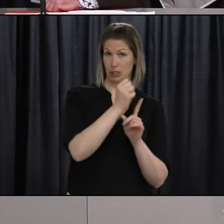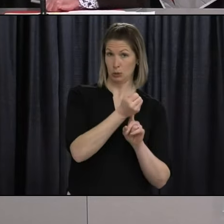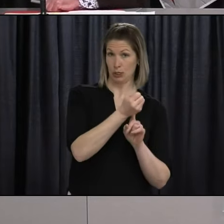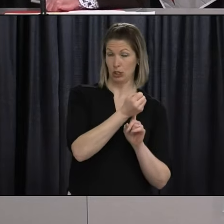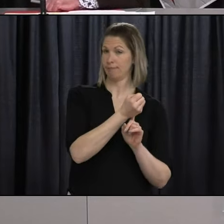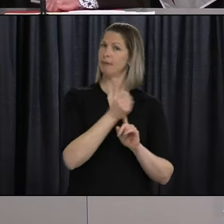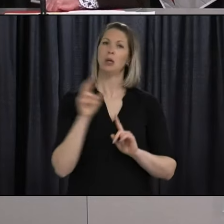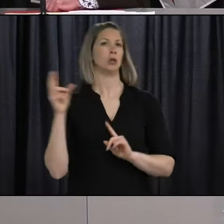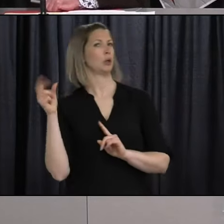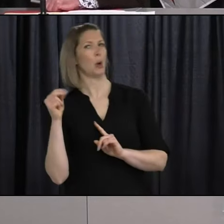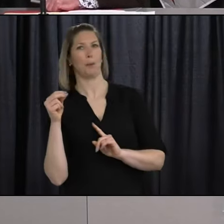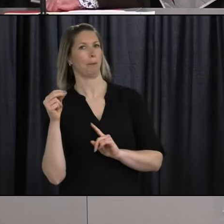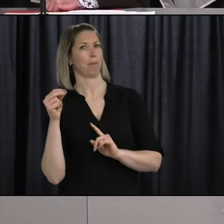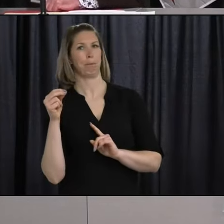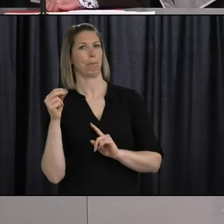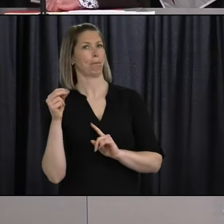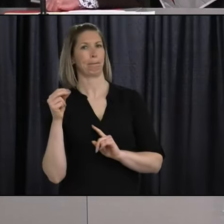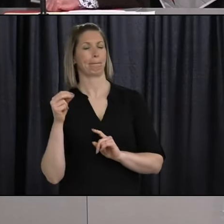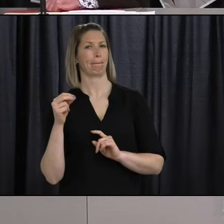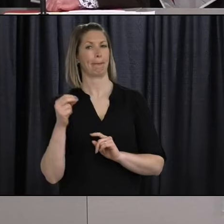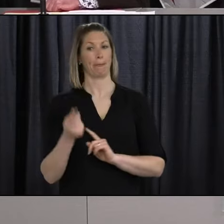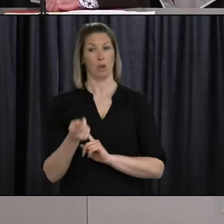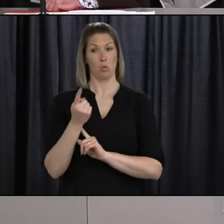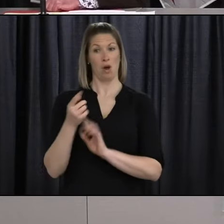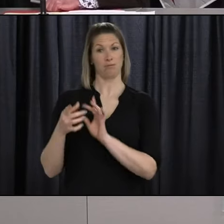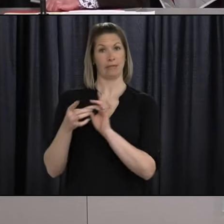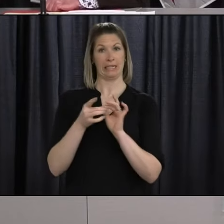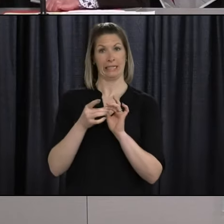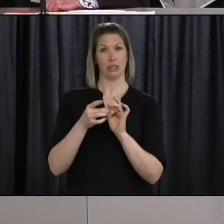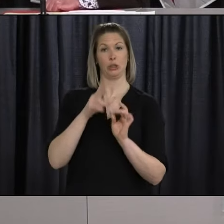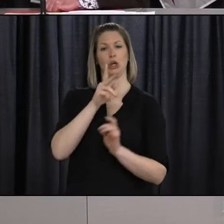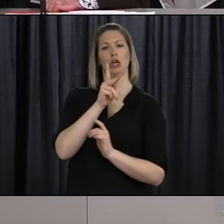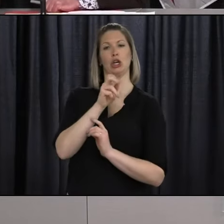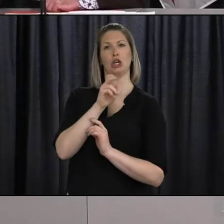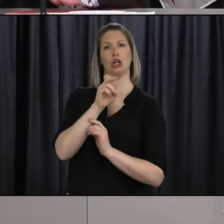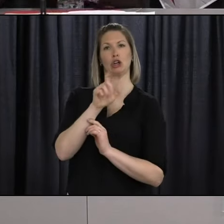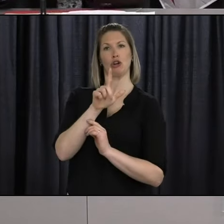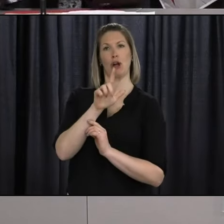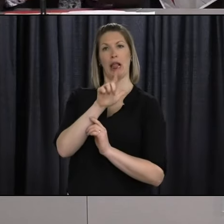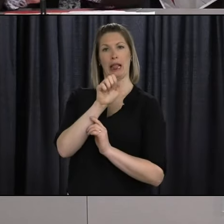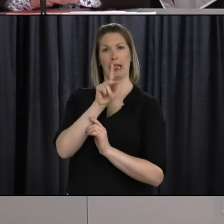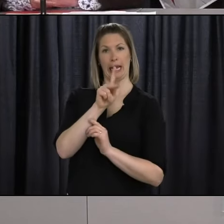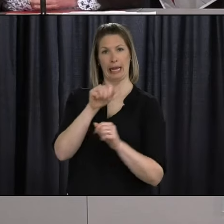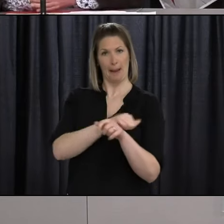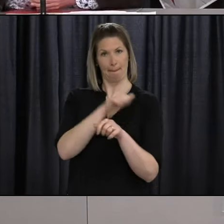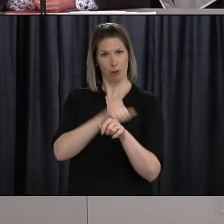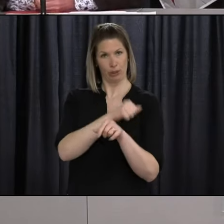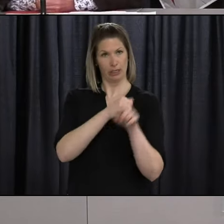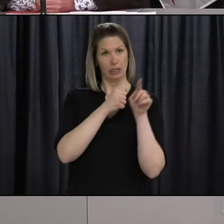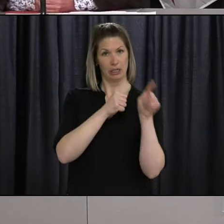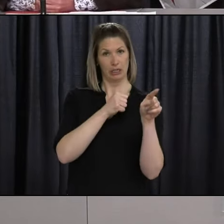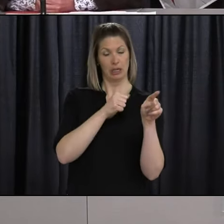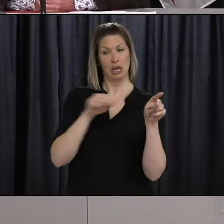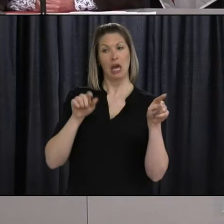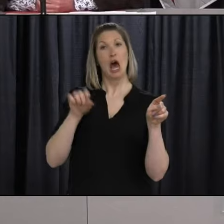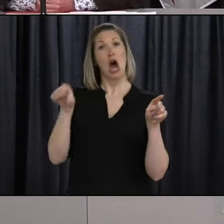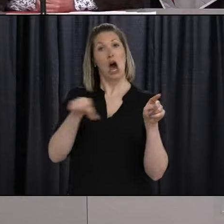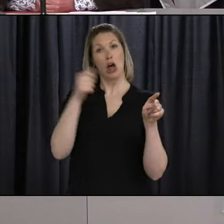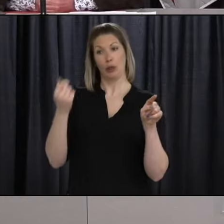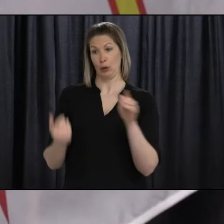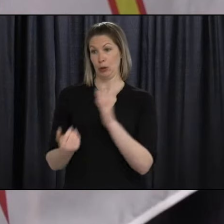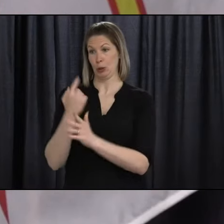No, as far as I know, they were not. One was related to the Curl Lake outbreak, and the other one, the investigation is